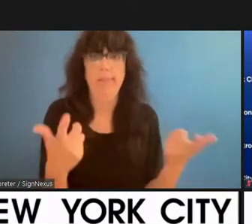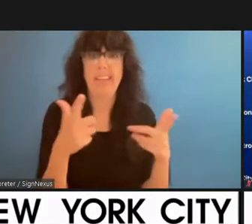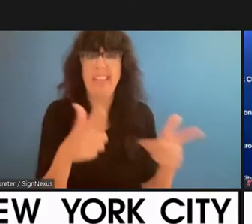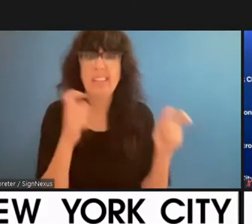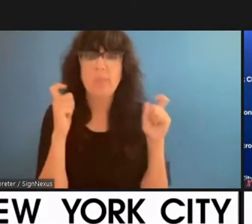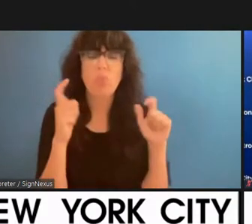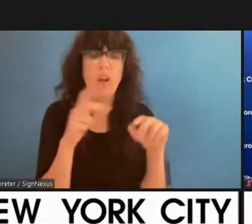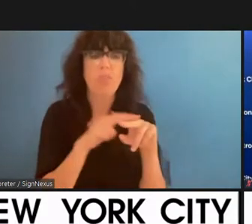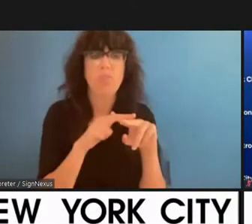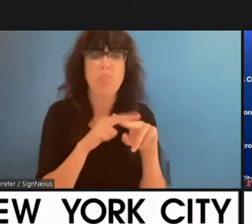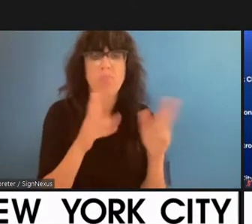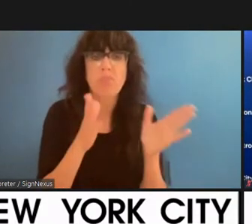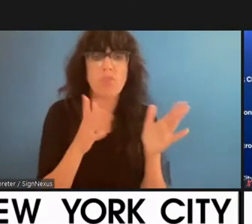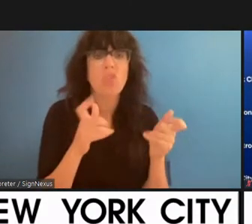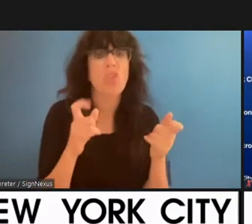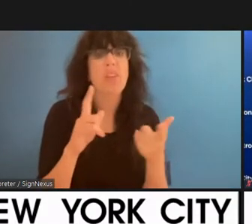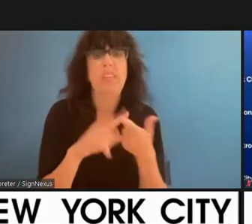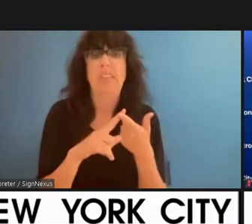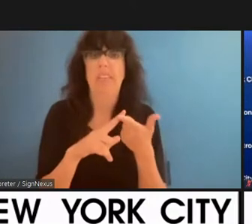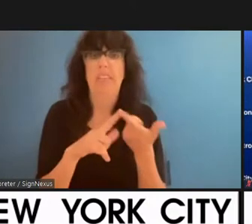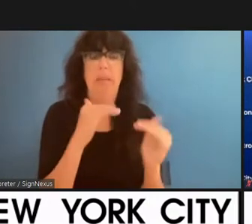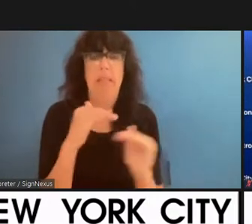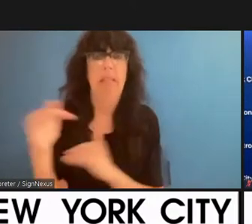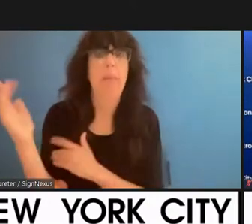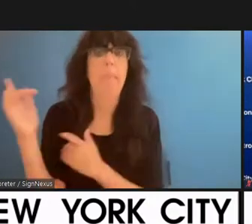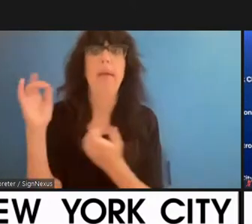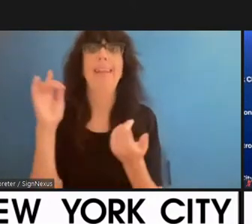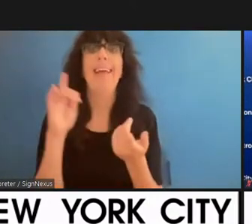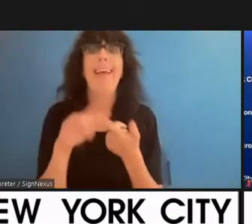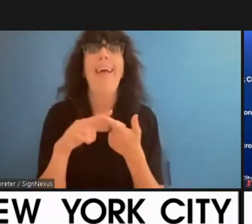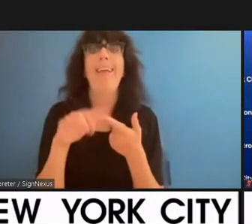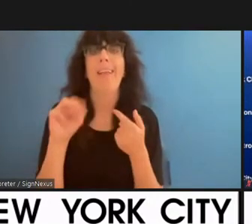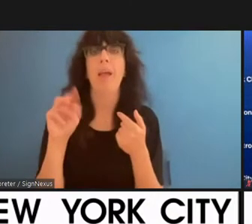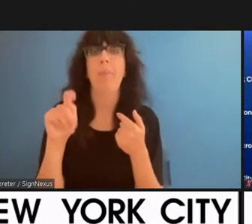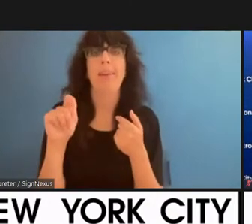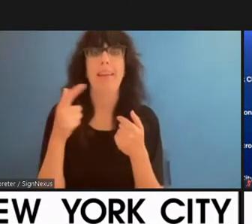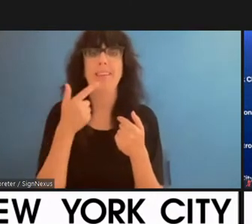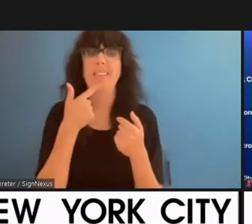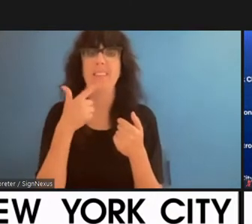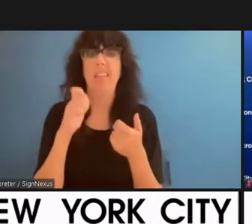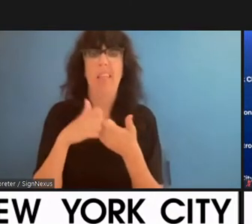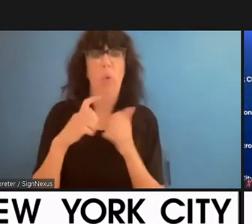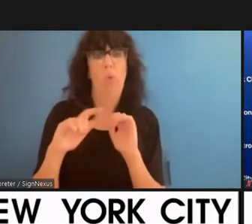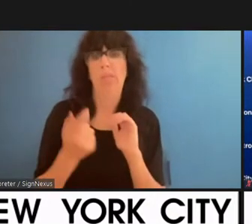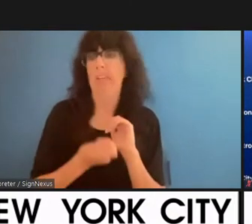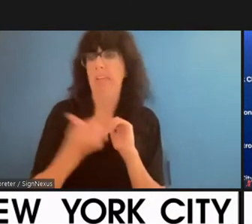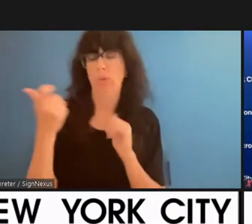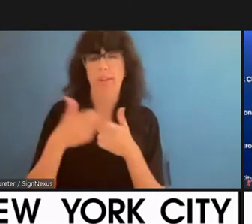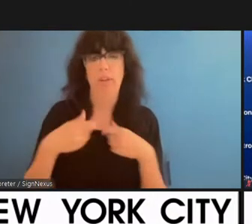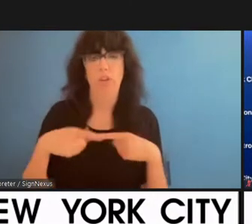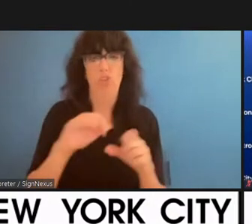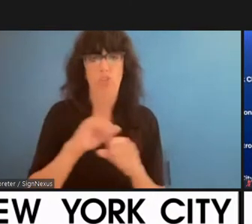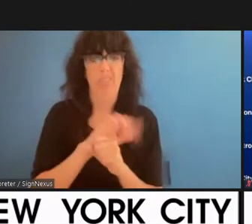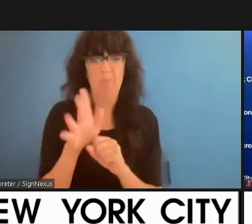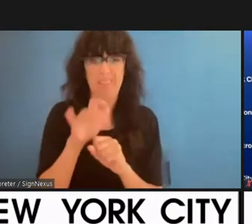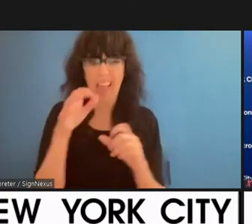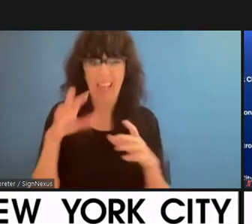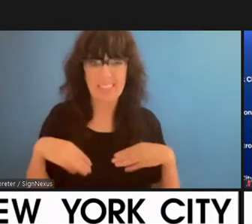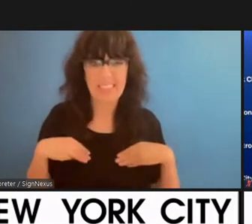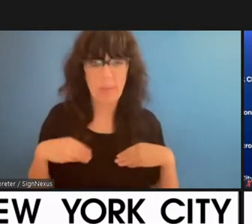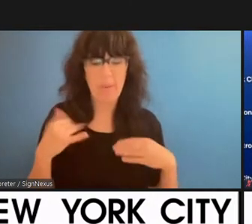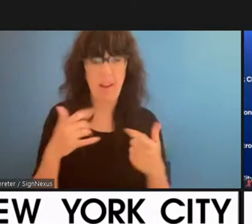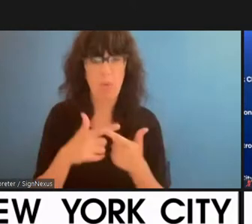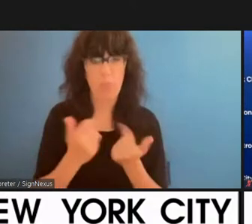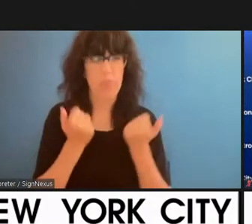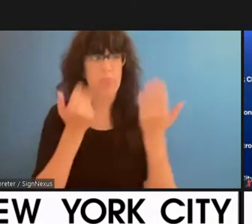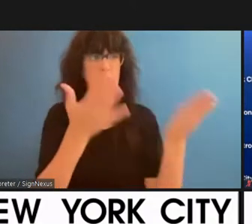mta even threatened to eliminate it during the pandemic totally unacceptable and now what you're proposing is to tax